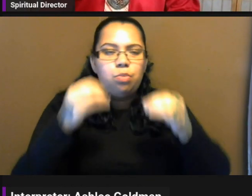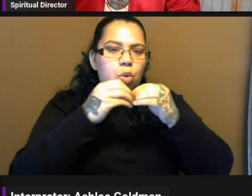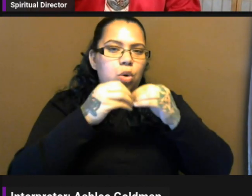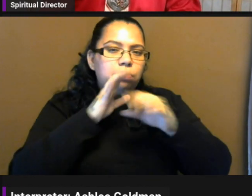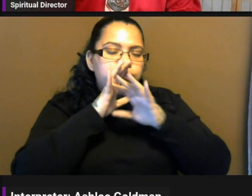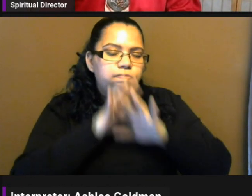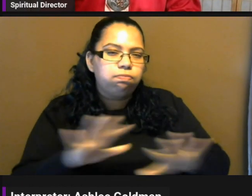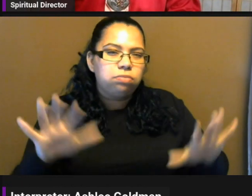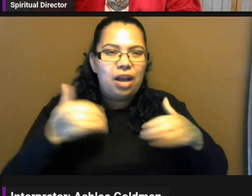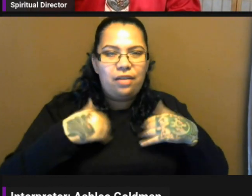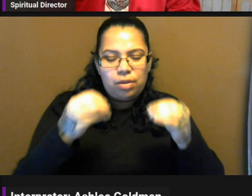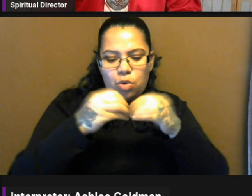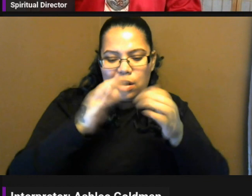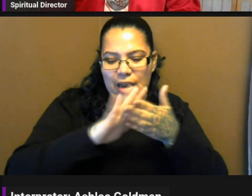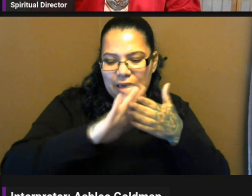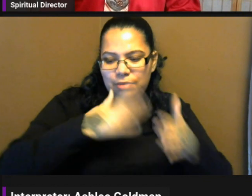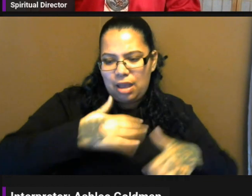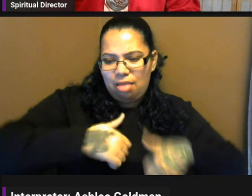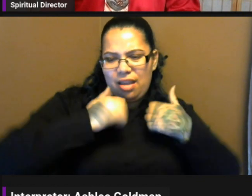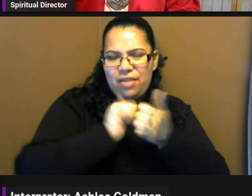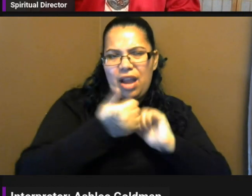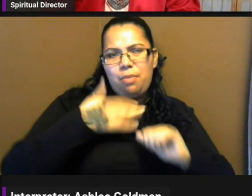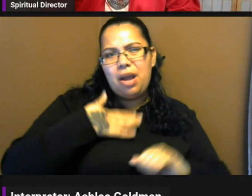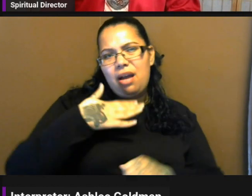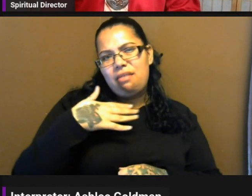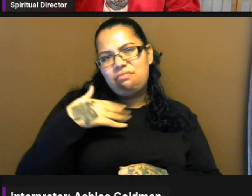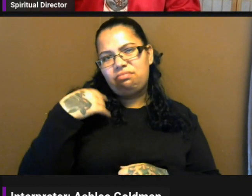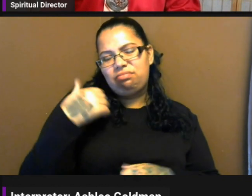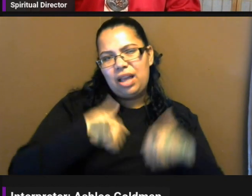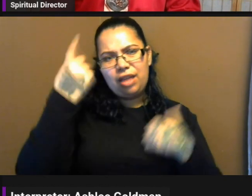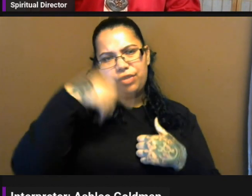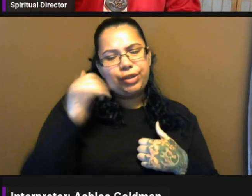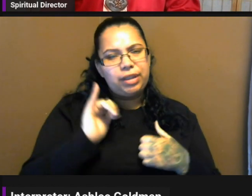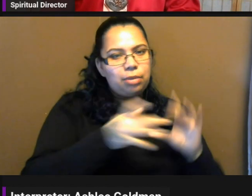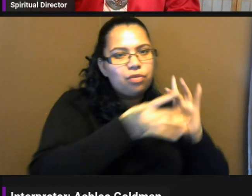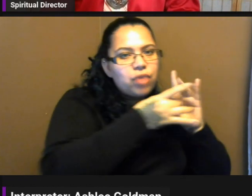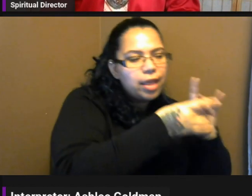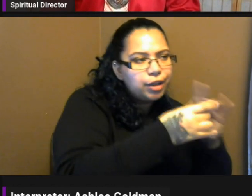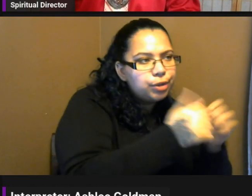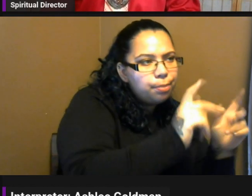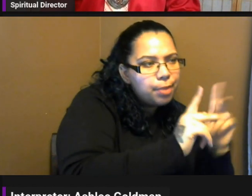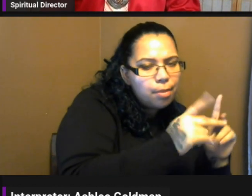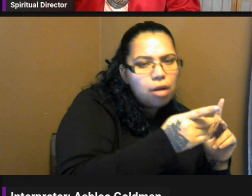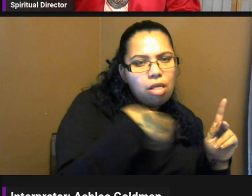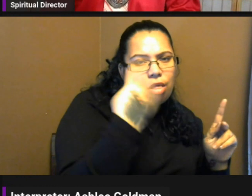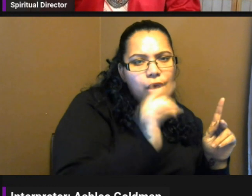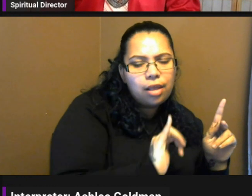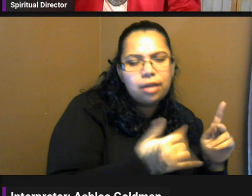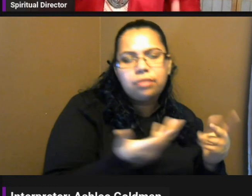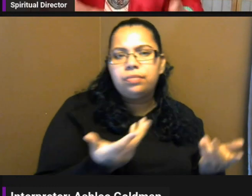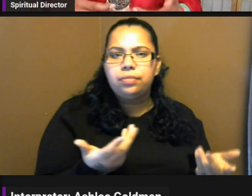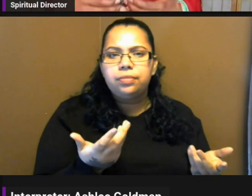life, having more kindness in my life? What will my life look like? What will my relationships look like